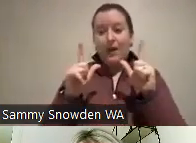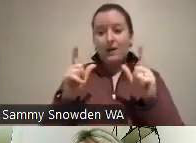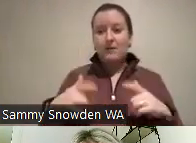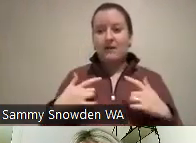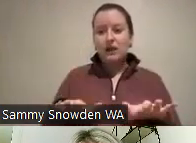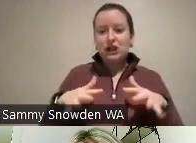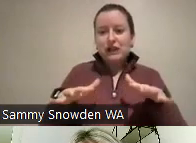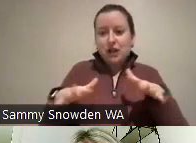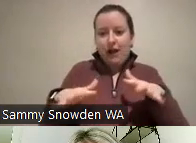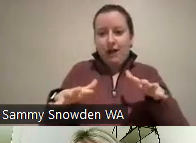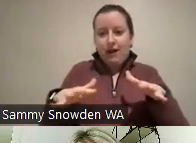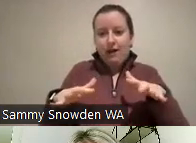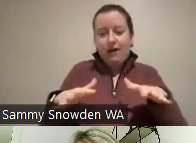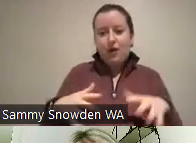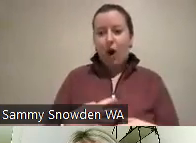start the day.